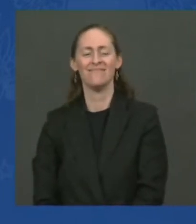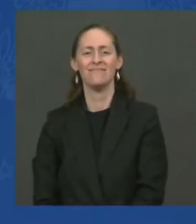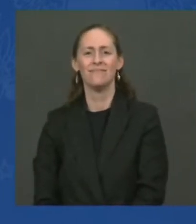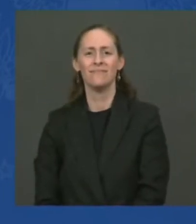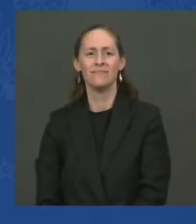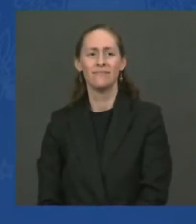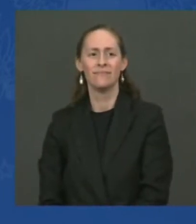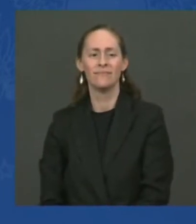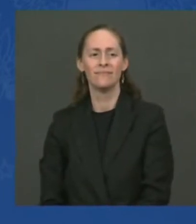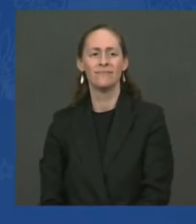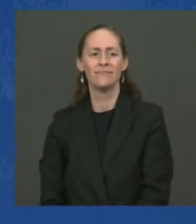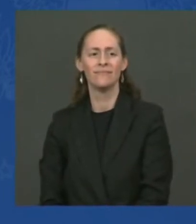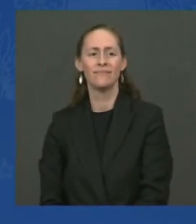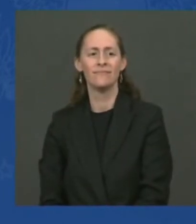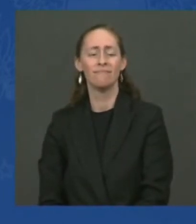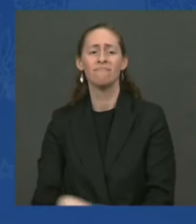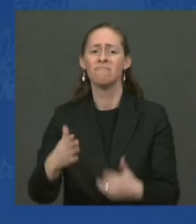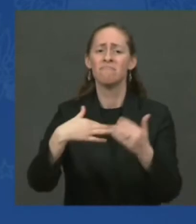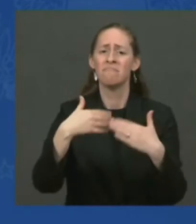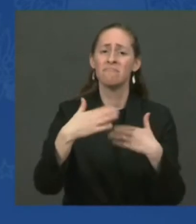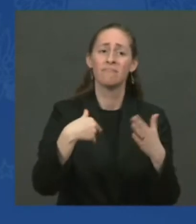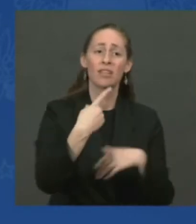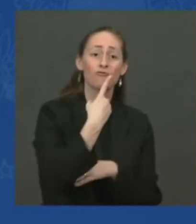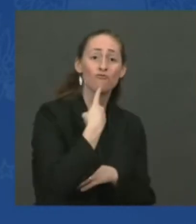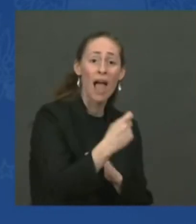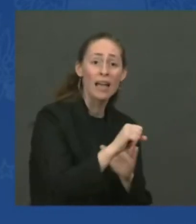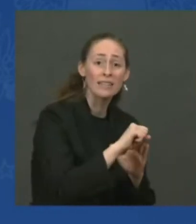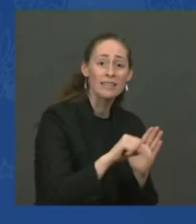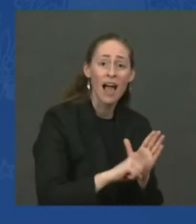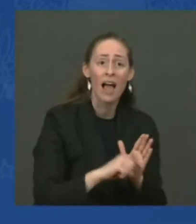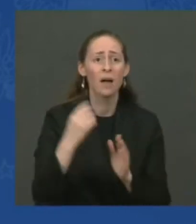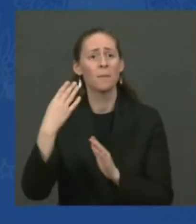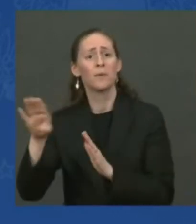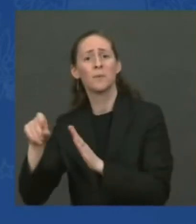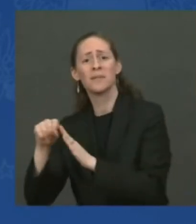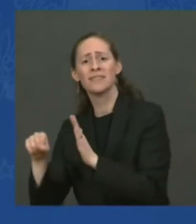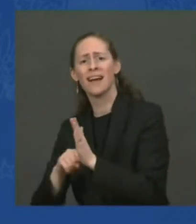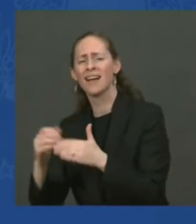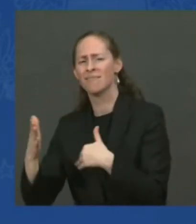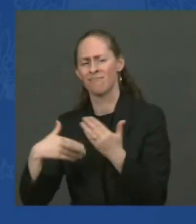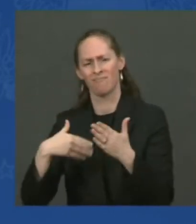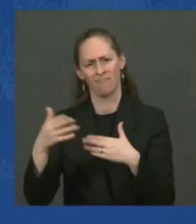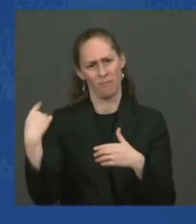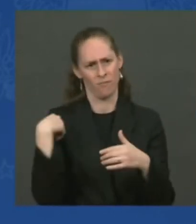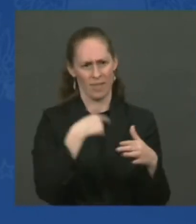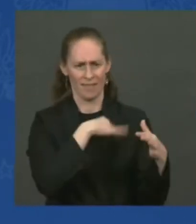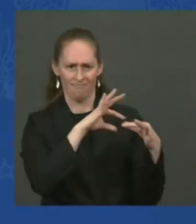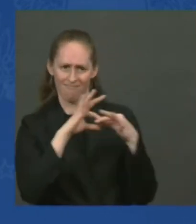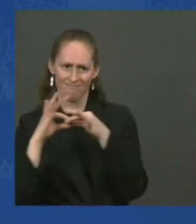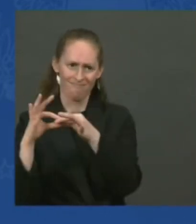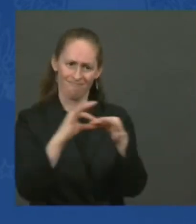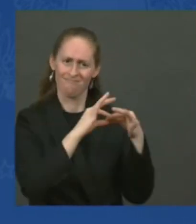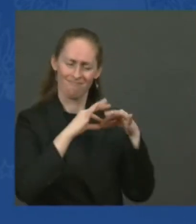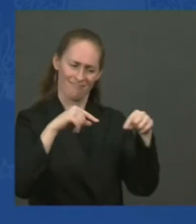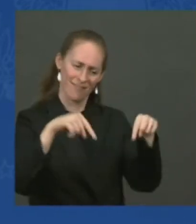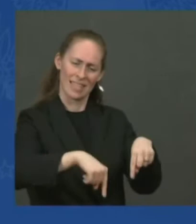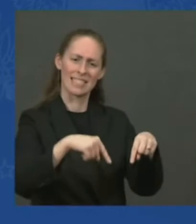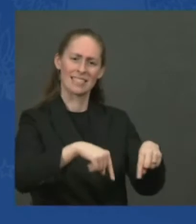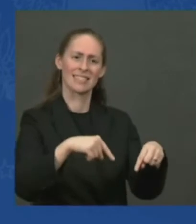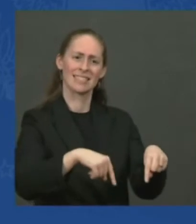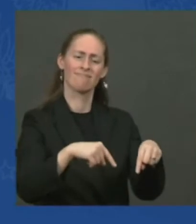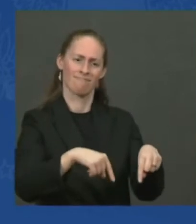Red states, blue states, you all contacted me. You all said you were for this. You all stepped up. And more than